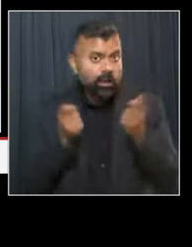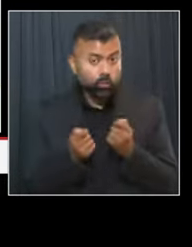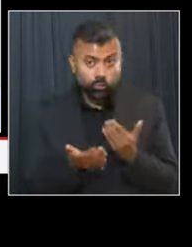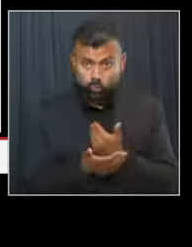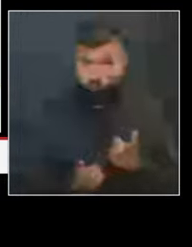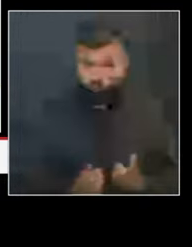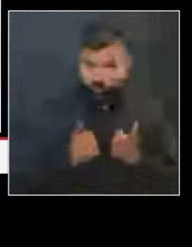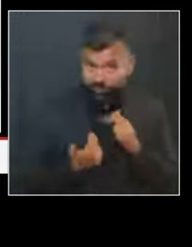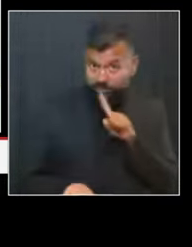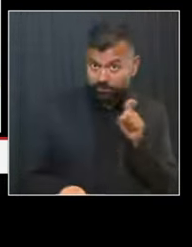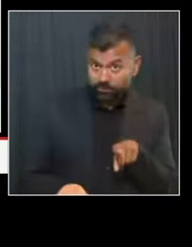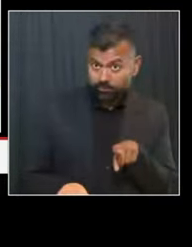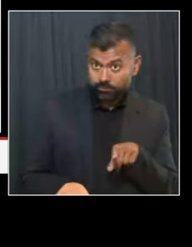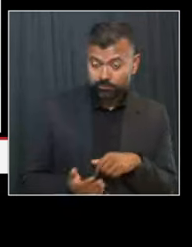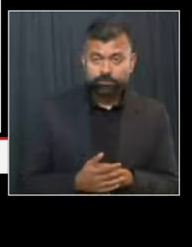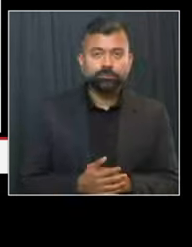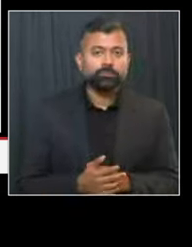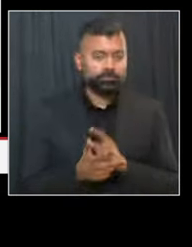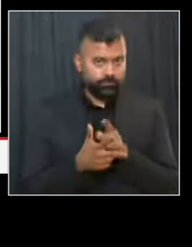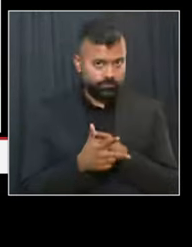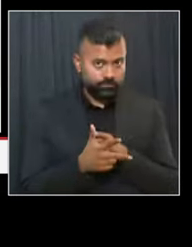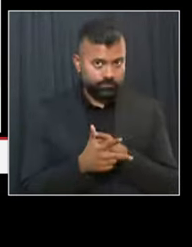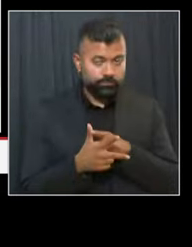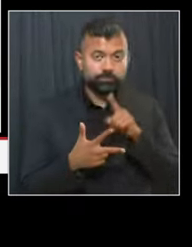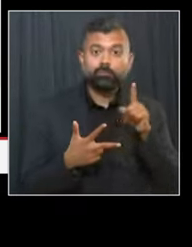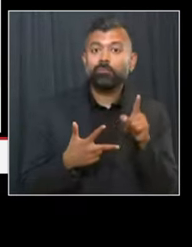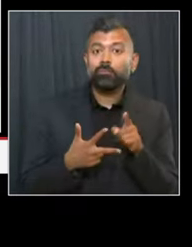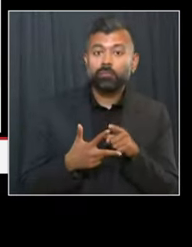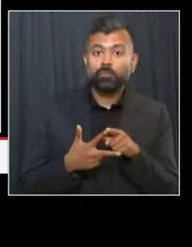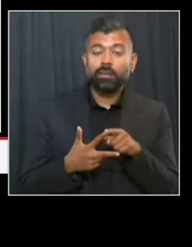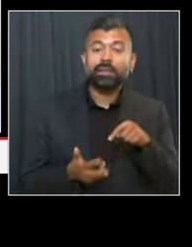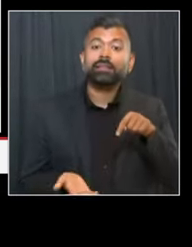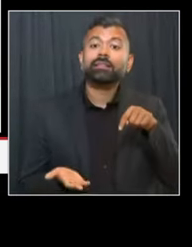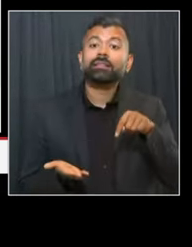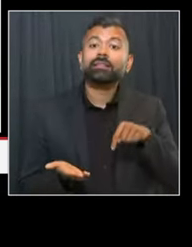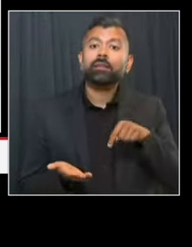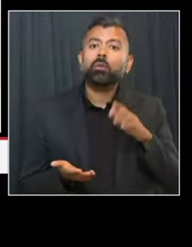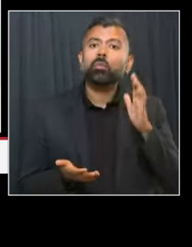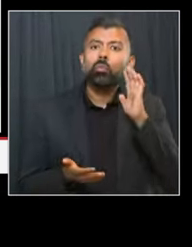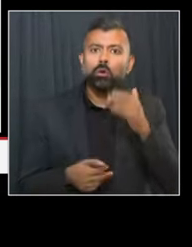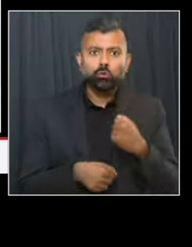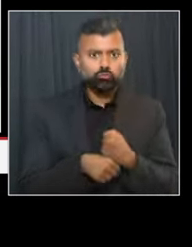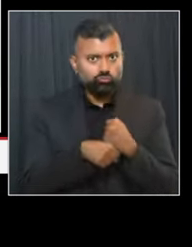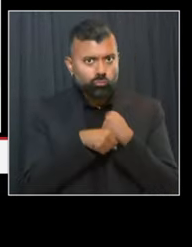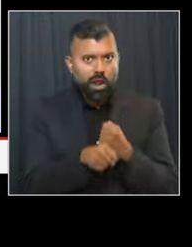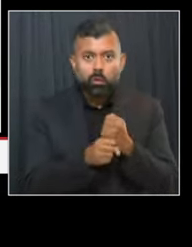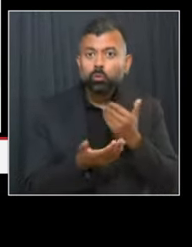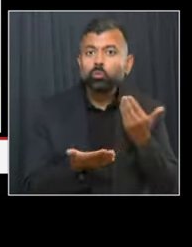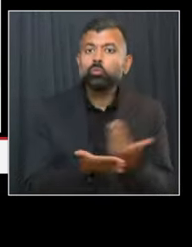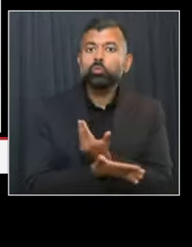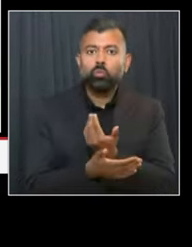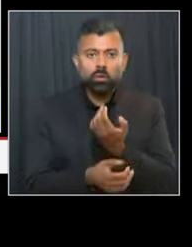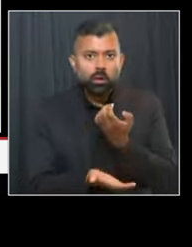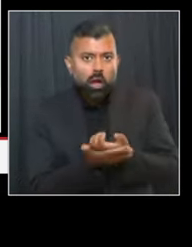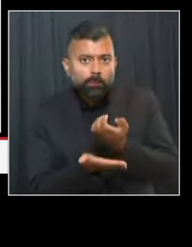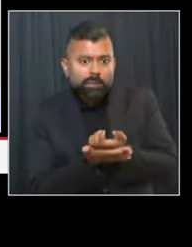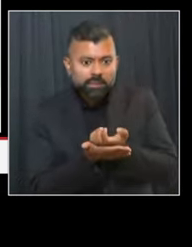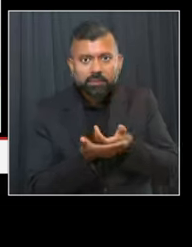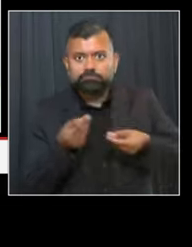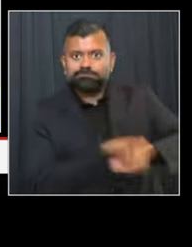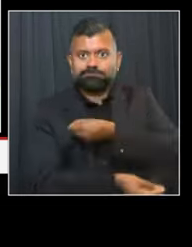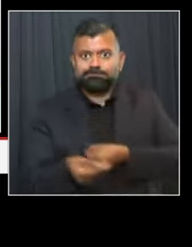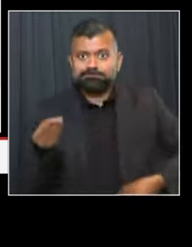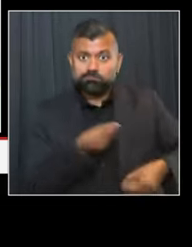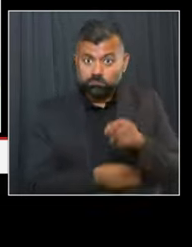Does it create economic activity to fund city services and programs? And does it attract new businesses